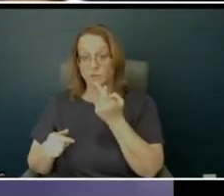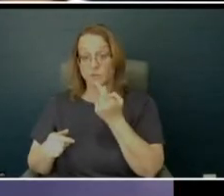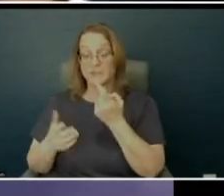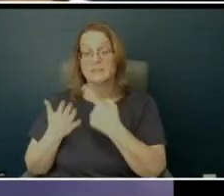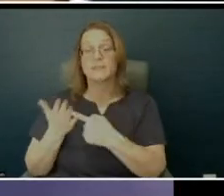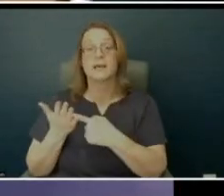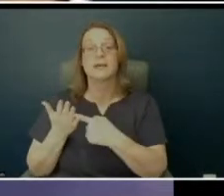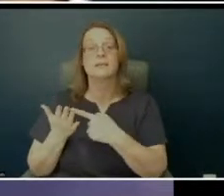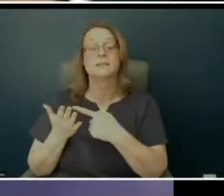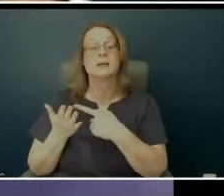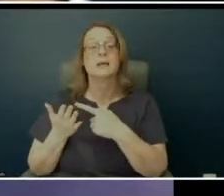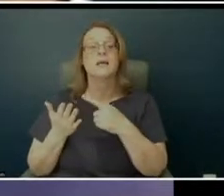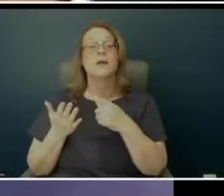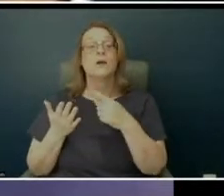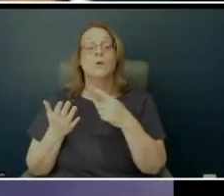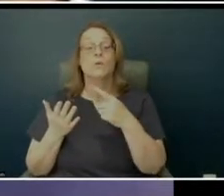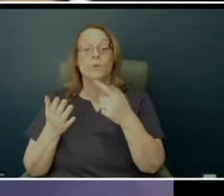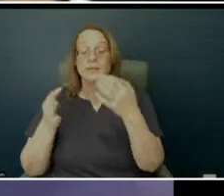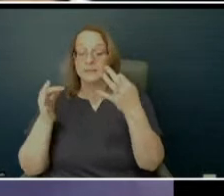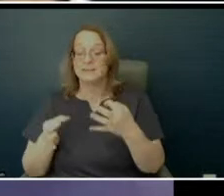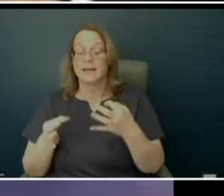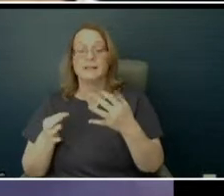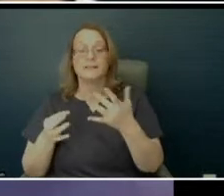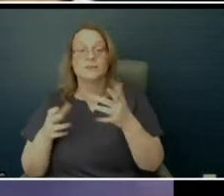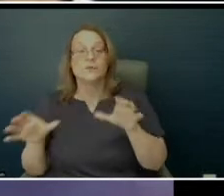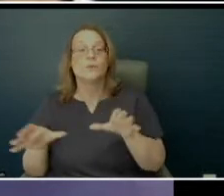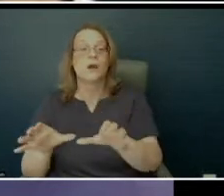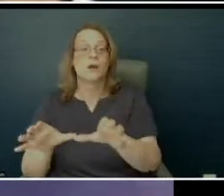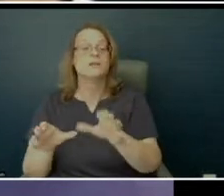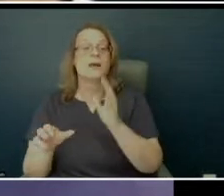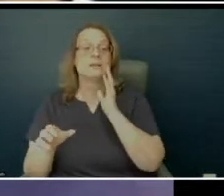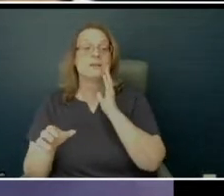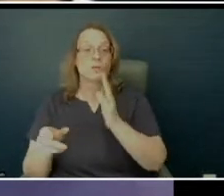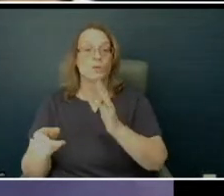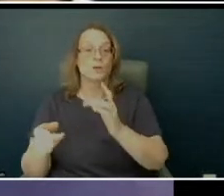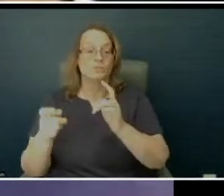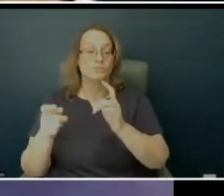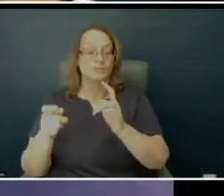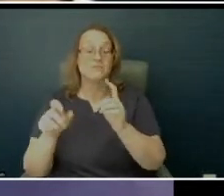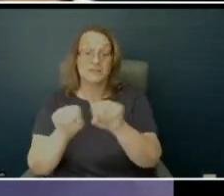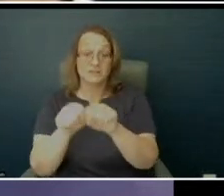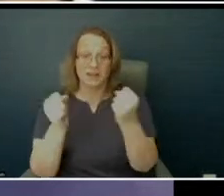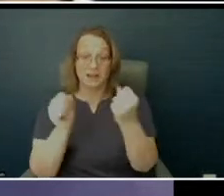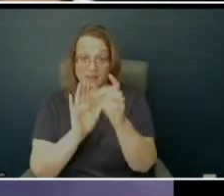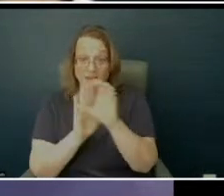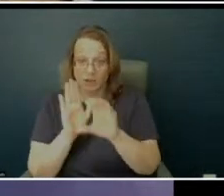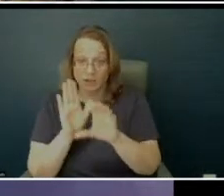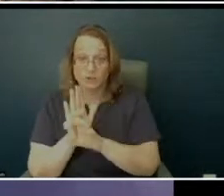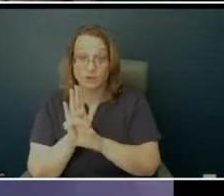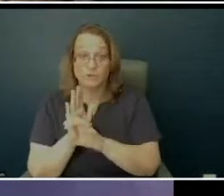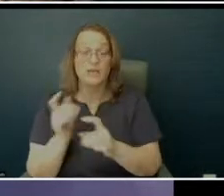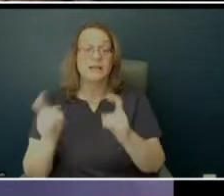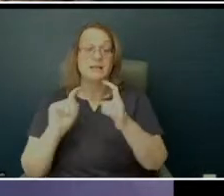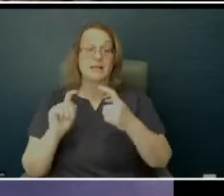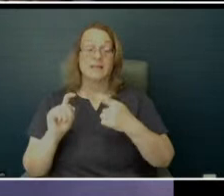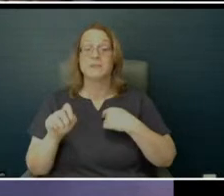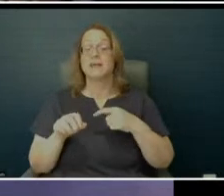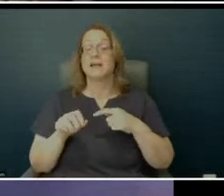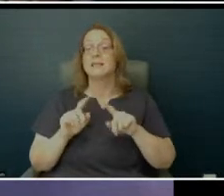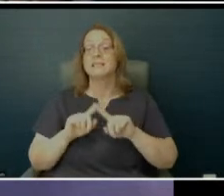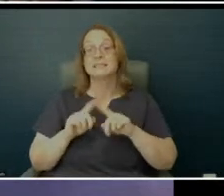course of conduct that was in violation of the Constitution, that would present me with a difficult but not a complex